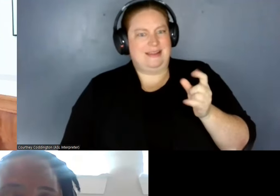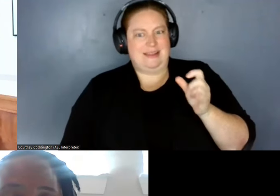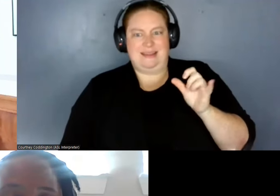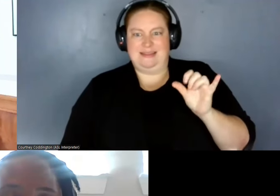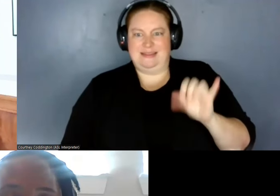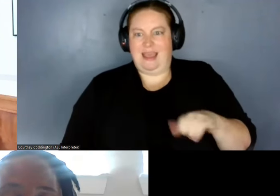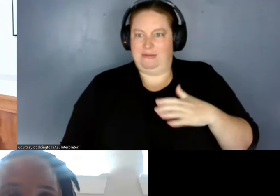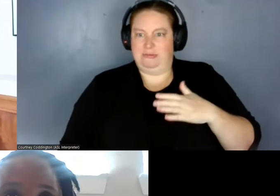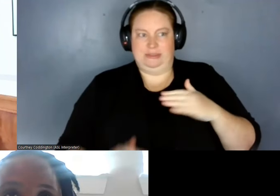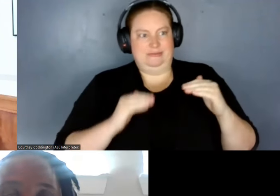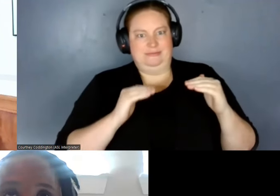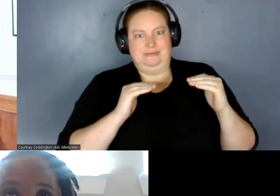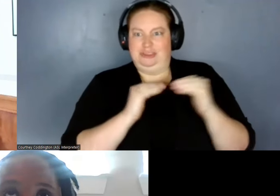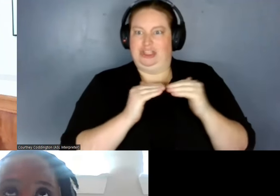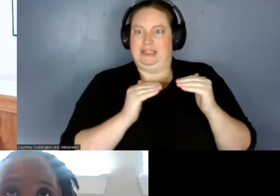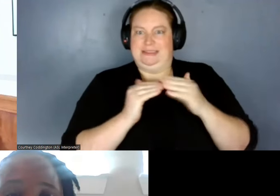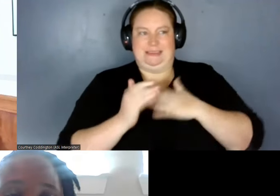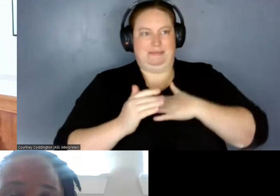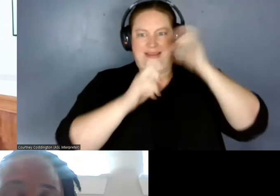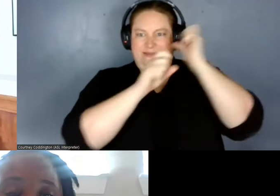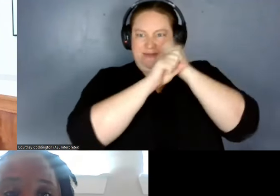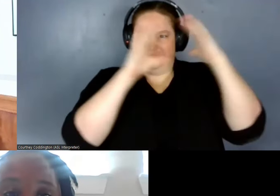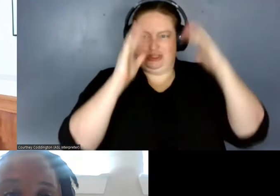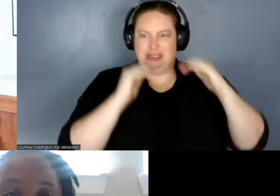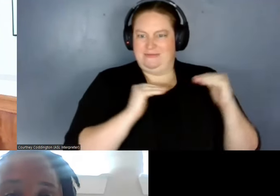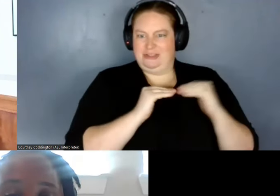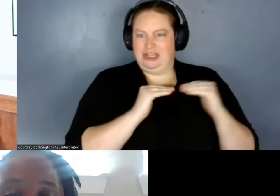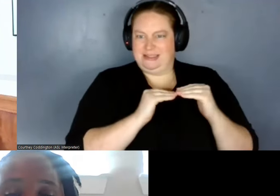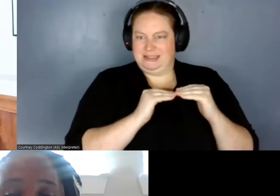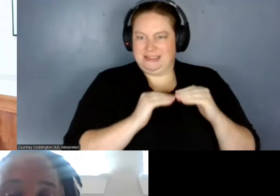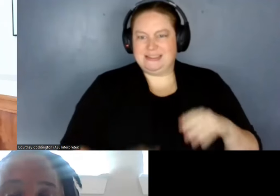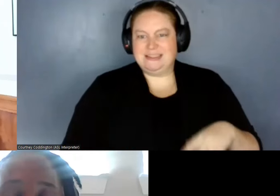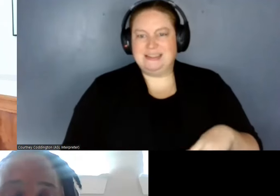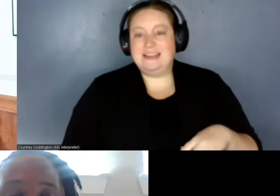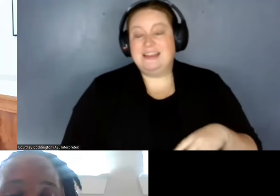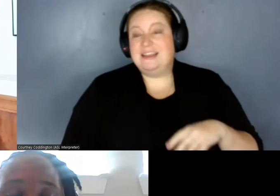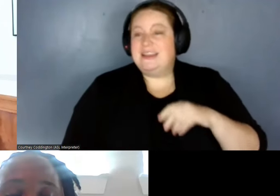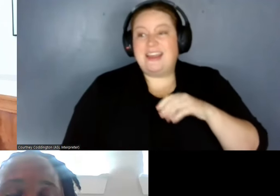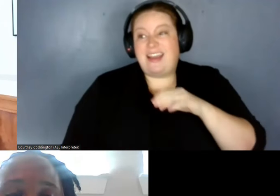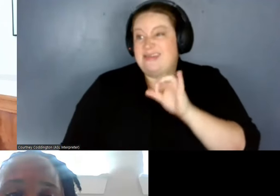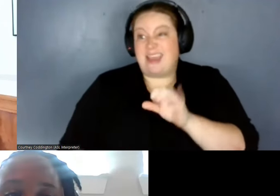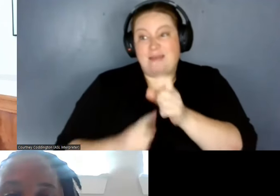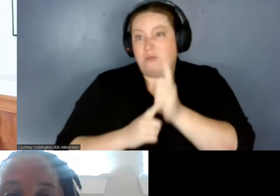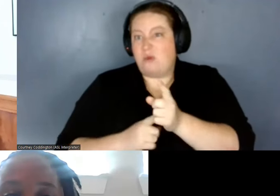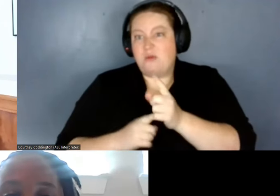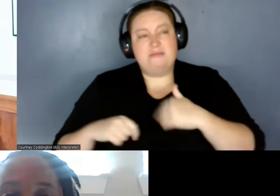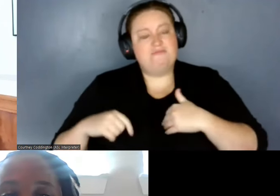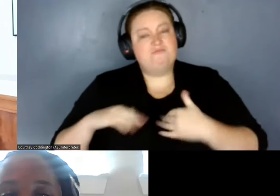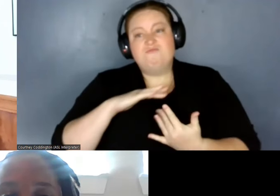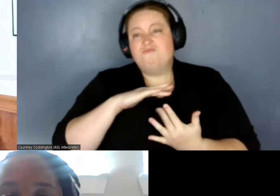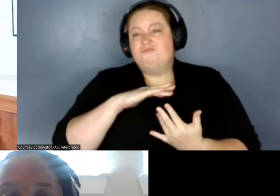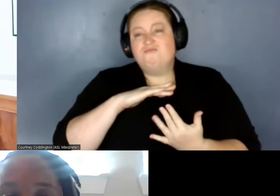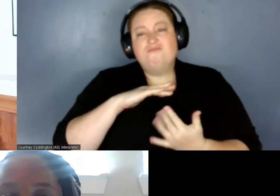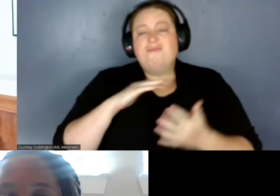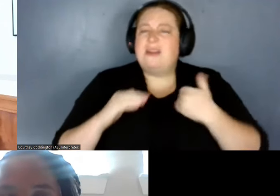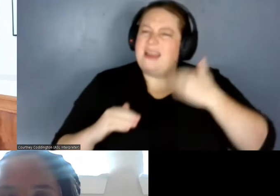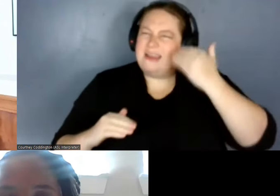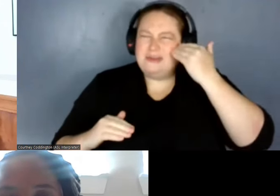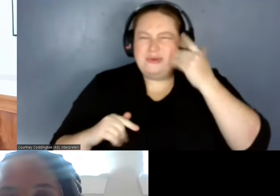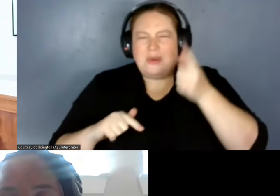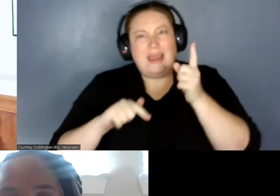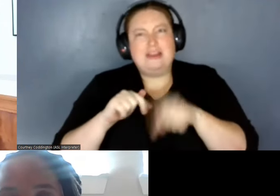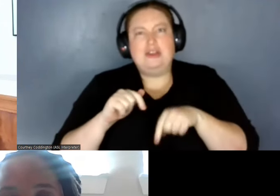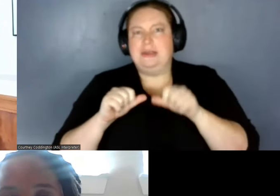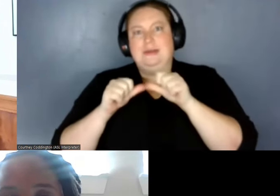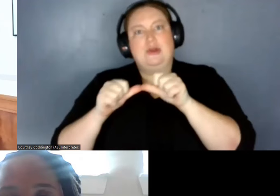me. And although I did not turn the other cheek at that moment, I knew that I could not go on and have a